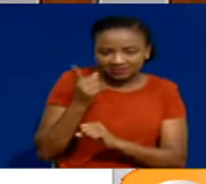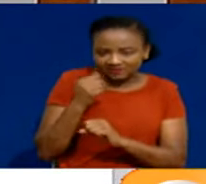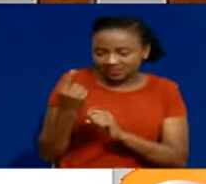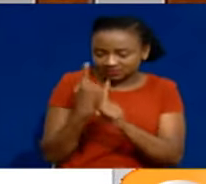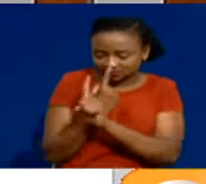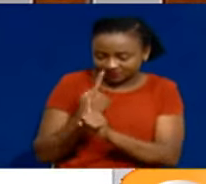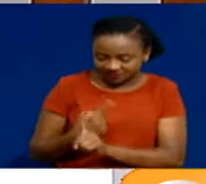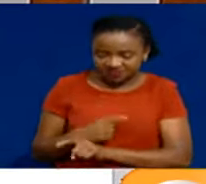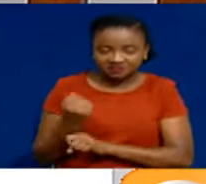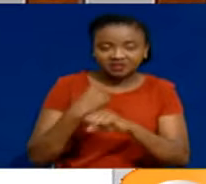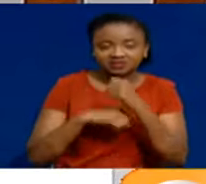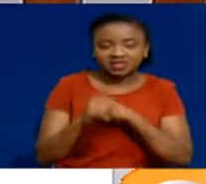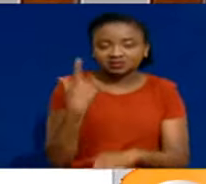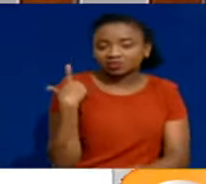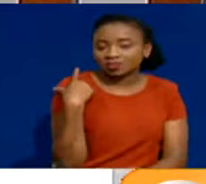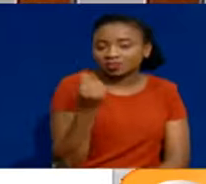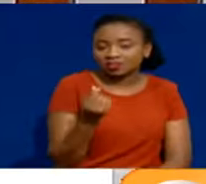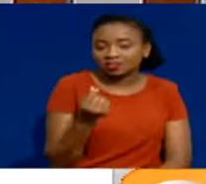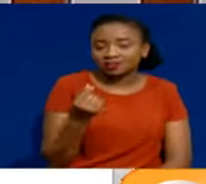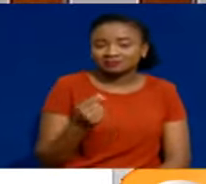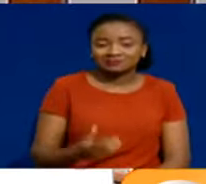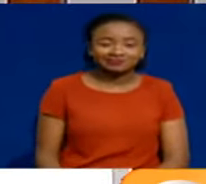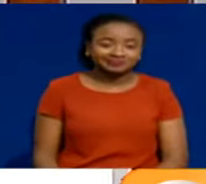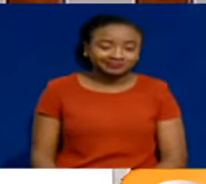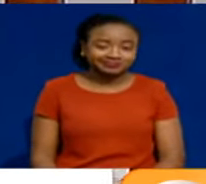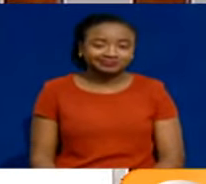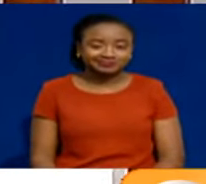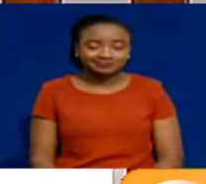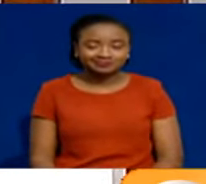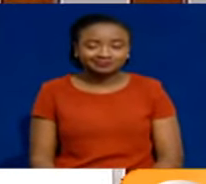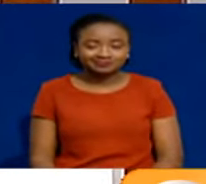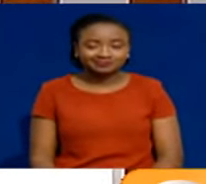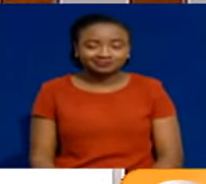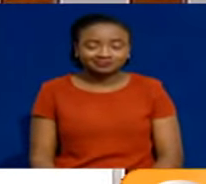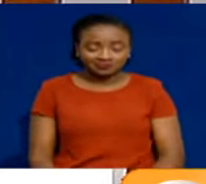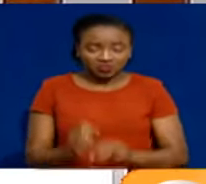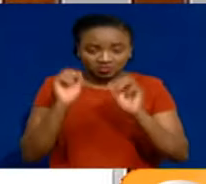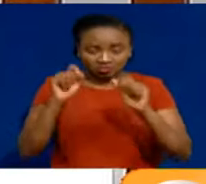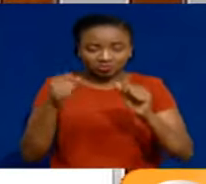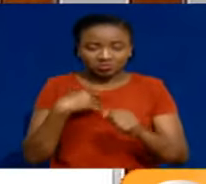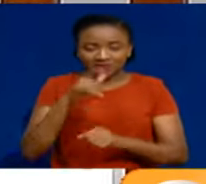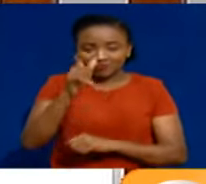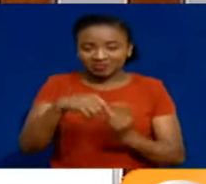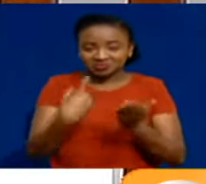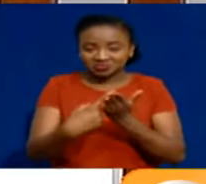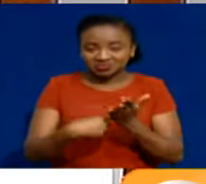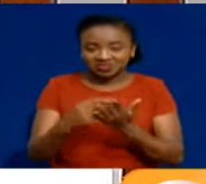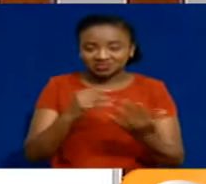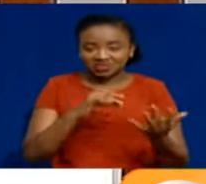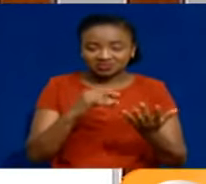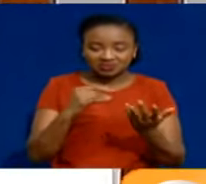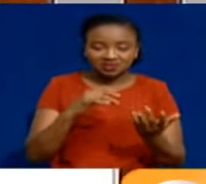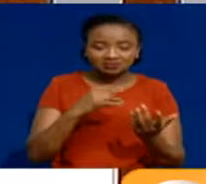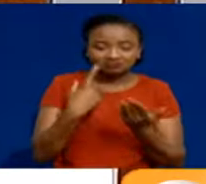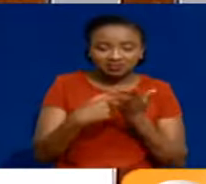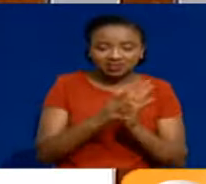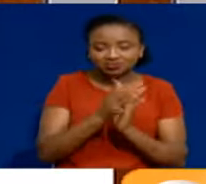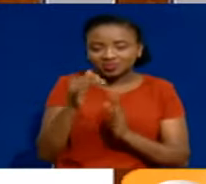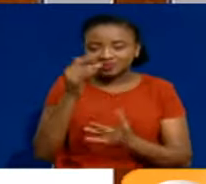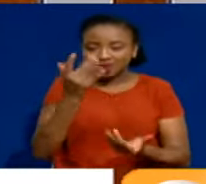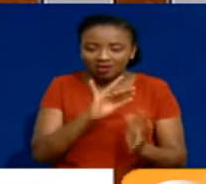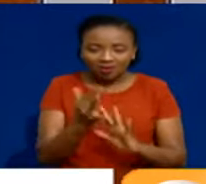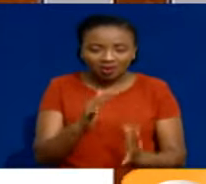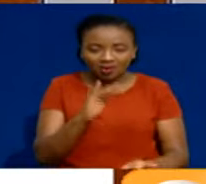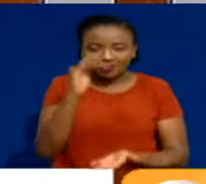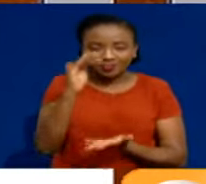you know, I don't think somebody will be able to negotiate with him as well. Because in a position of leading